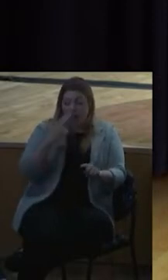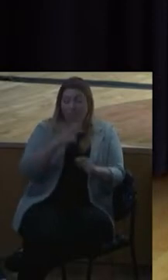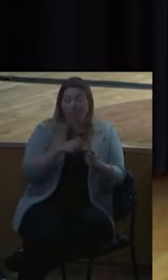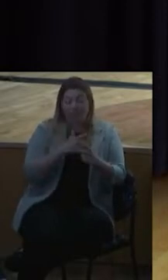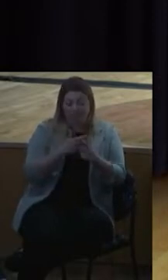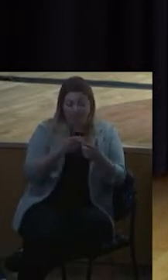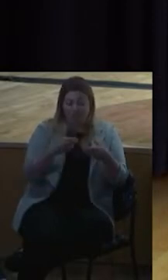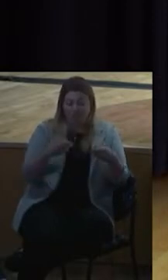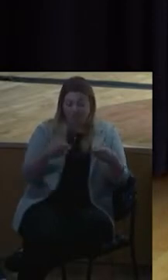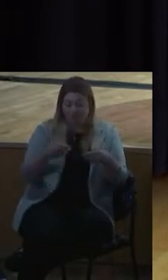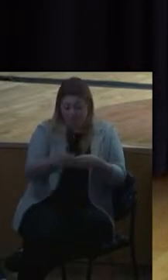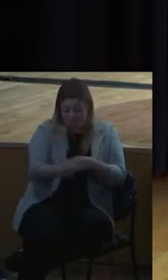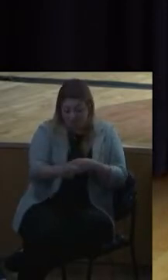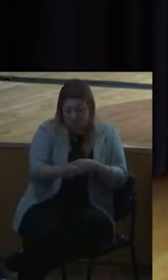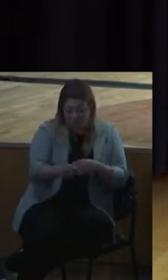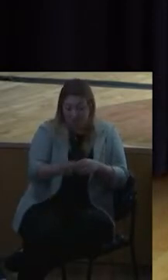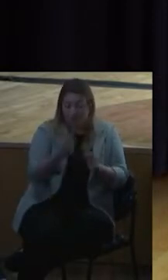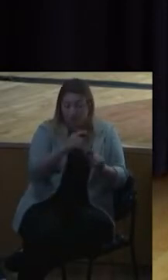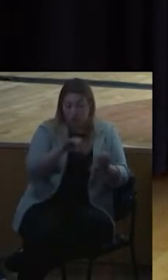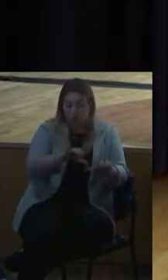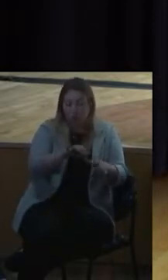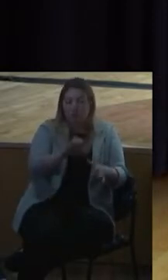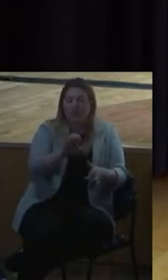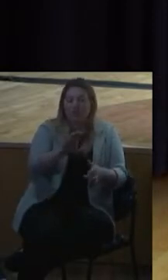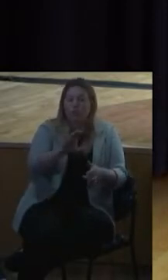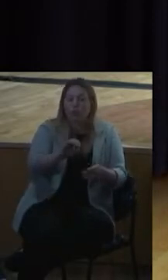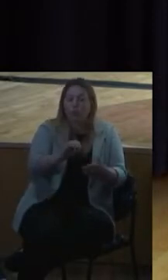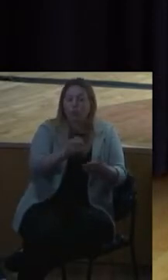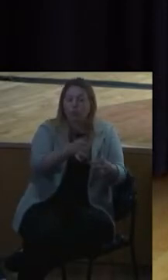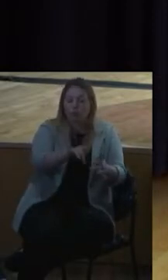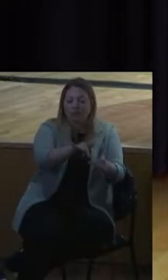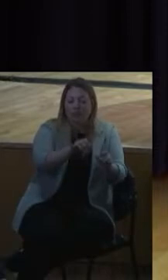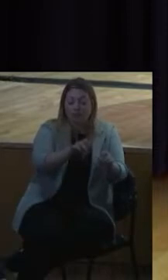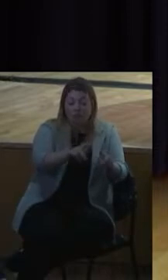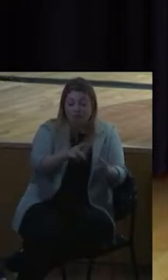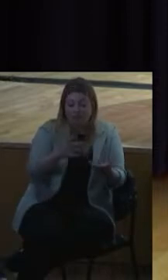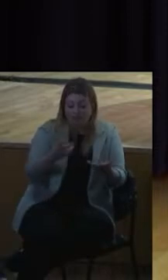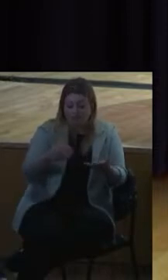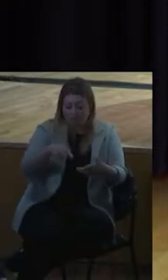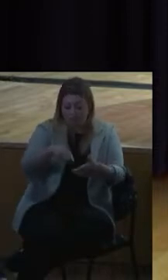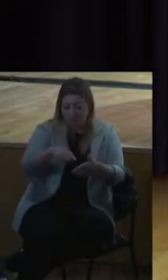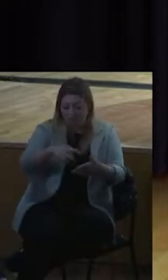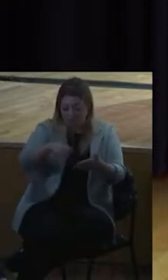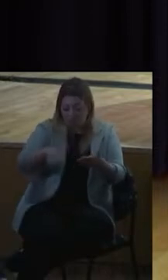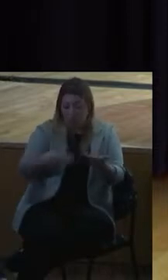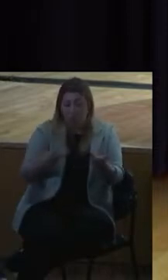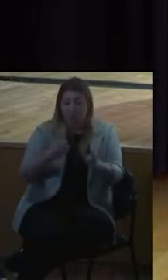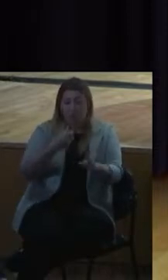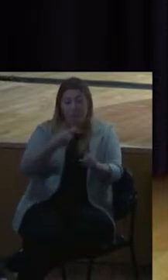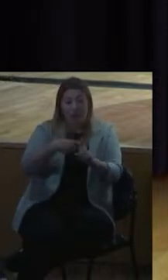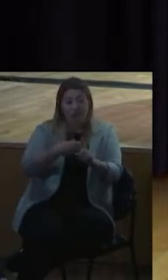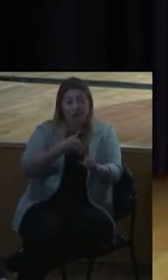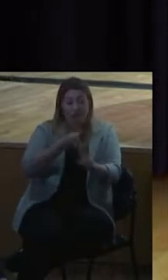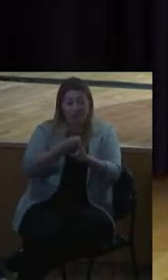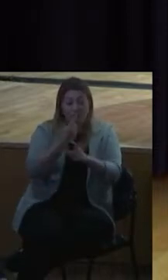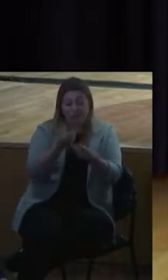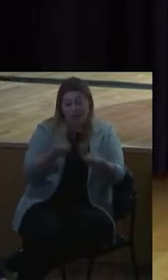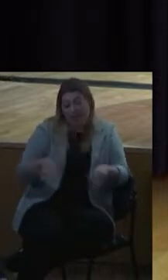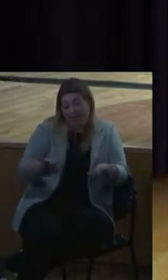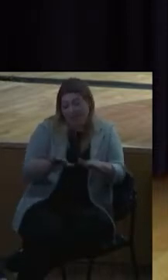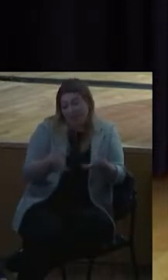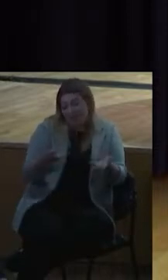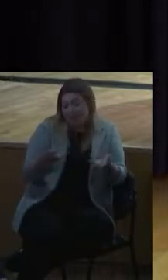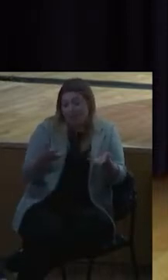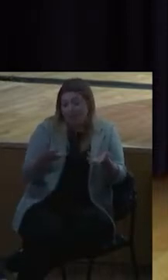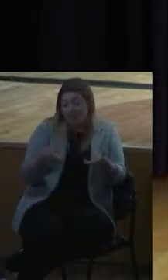to basically do ecotourism opportunities, and that's leaving an imprint and a positive impact on the land, right? So that's